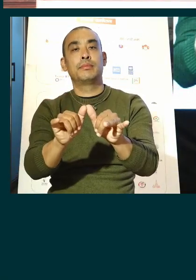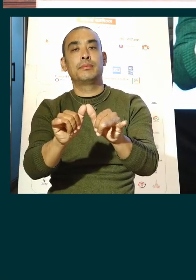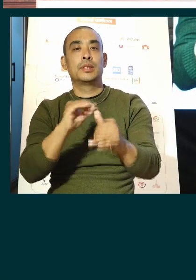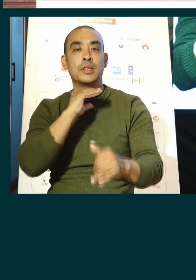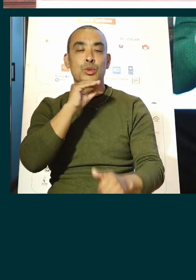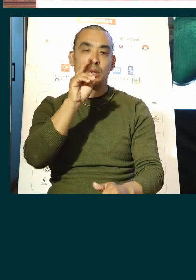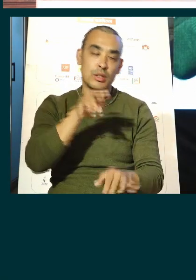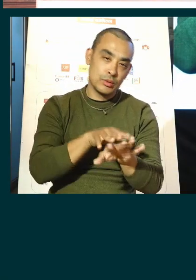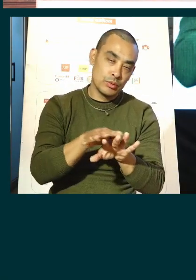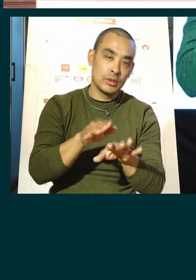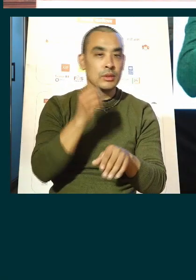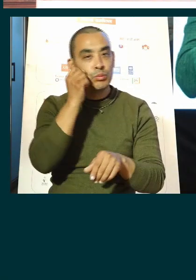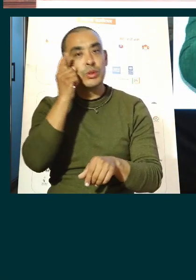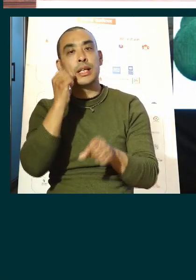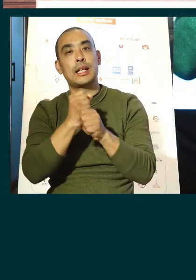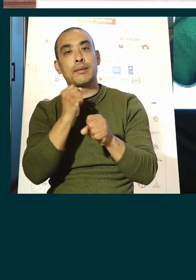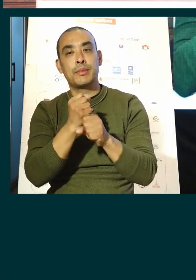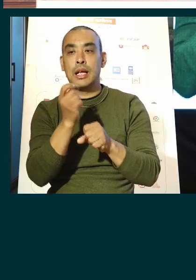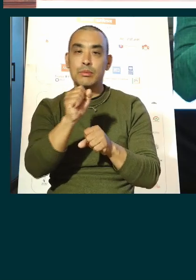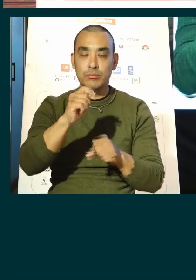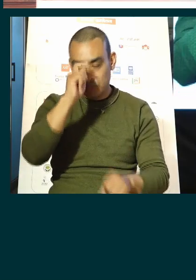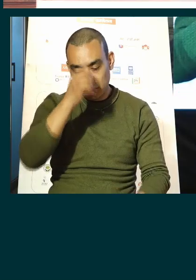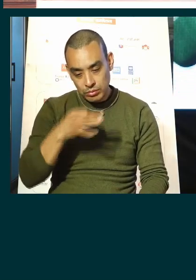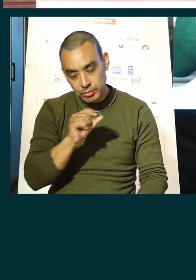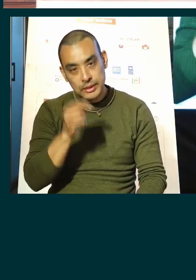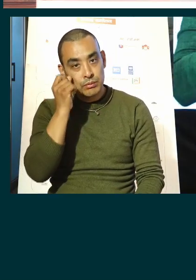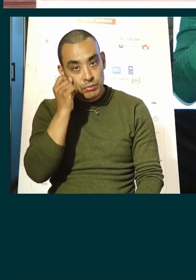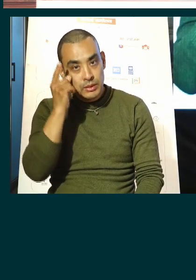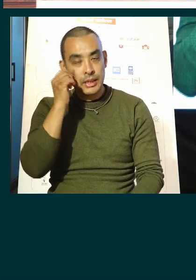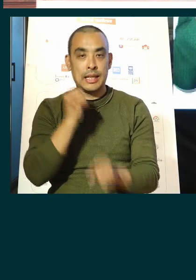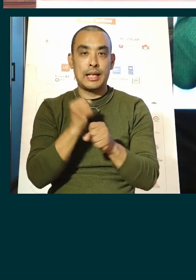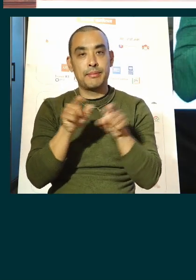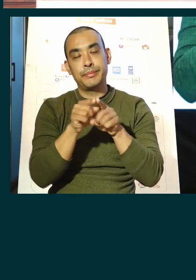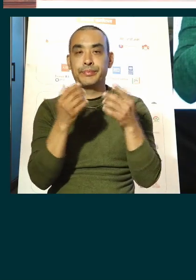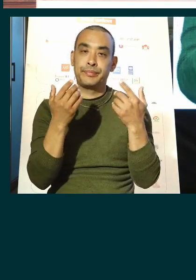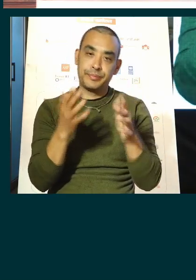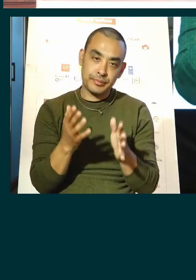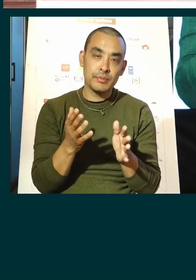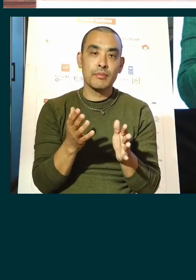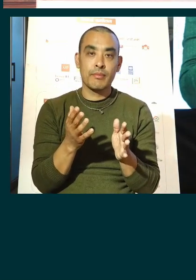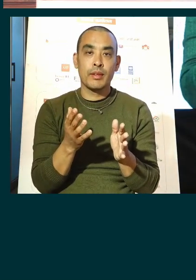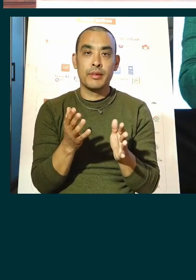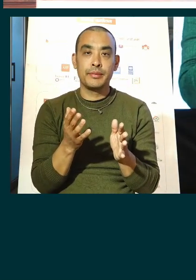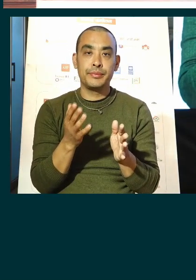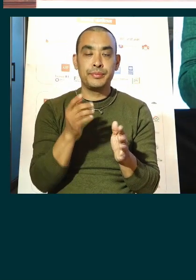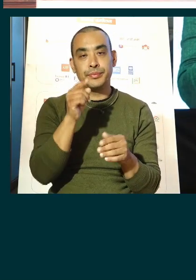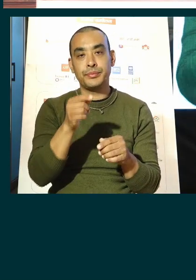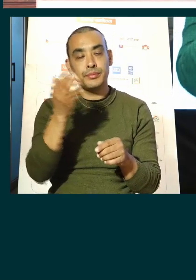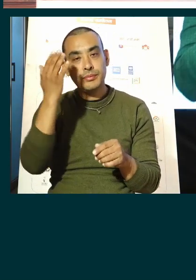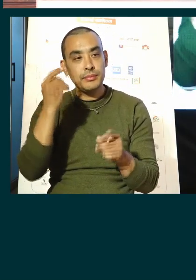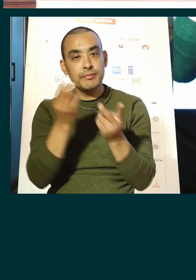developing understanding around dignified menstruations. We have also developed a cadre of